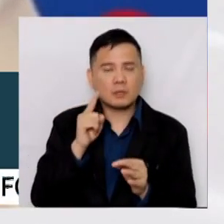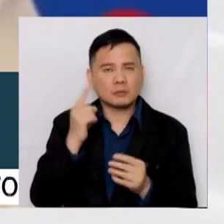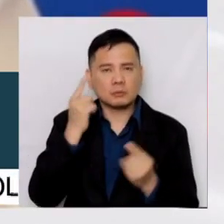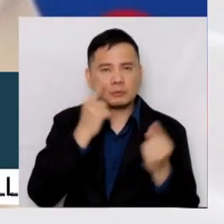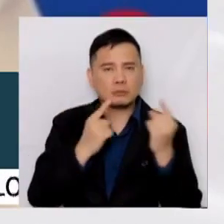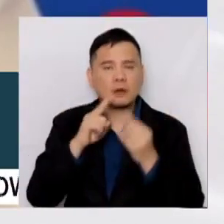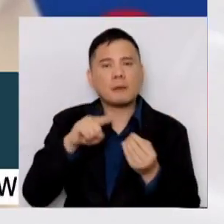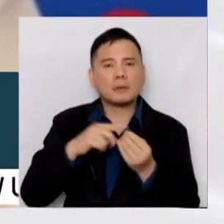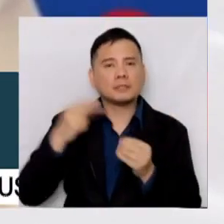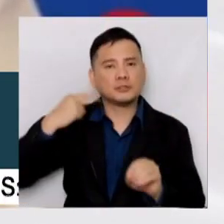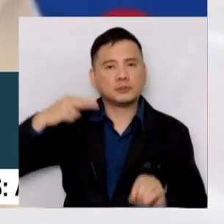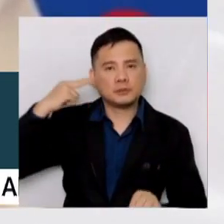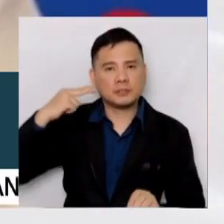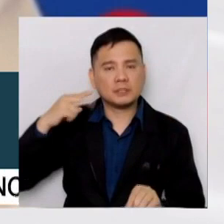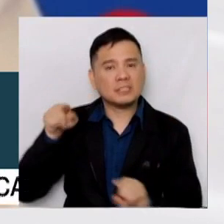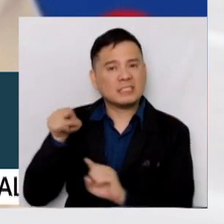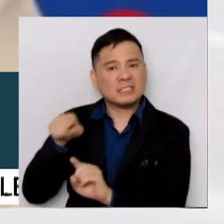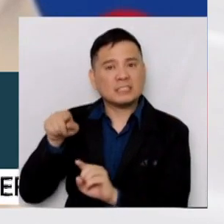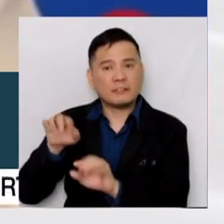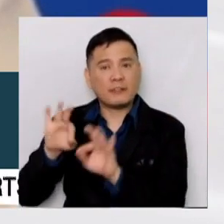rewritten, and